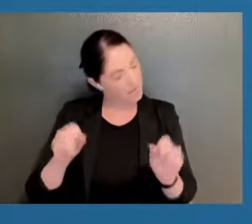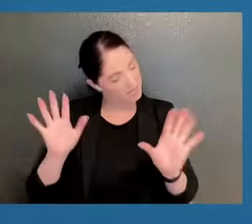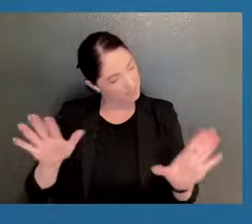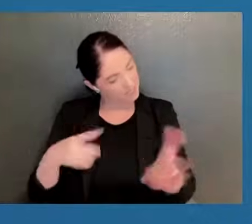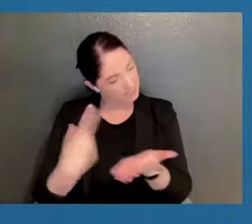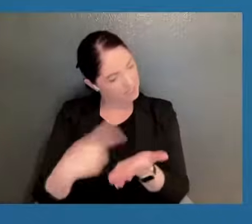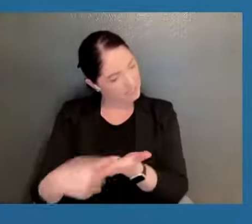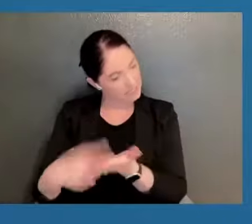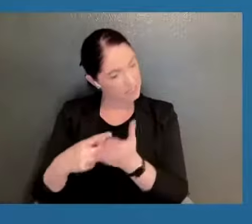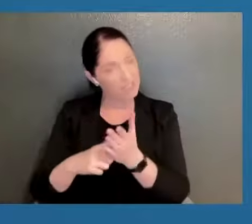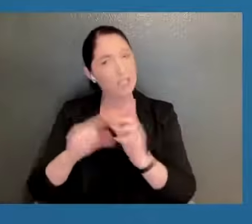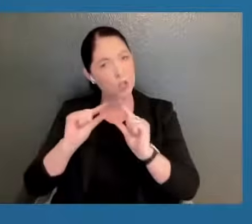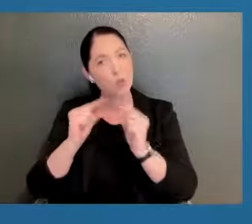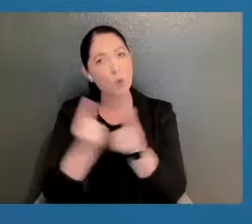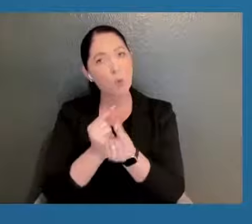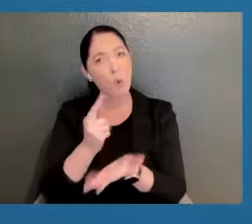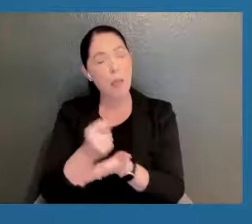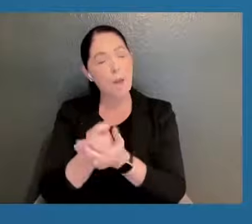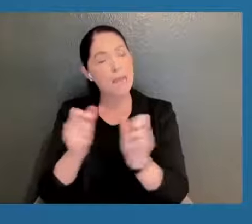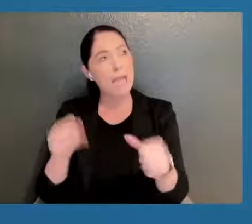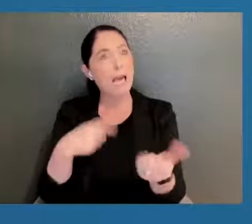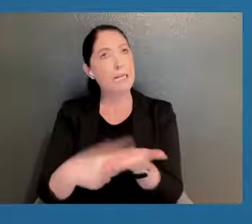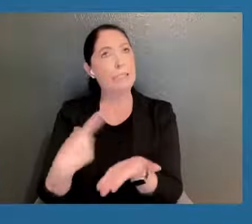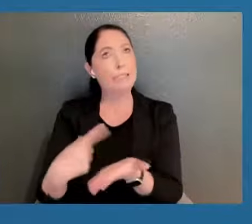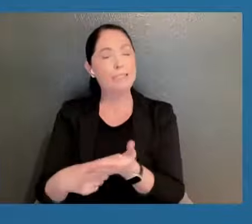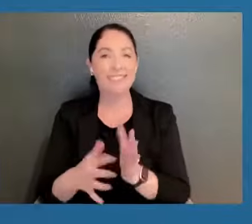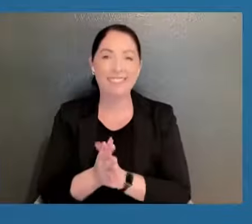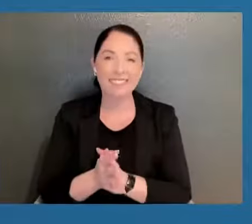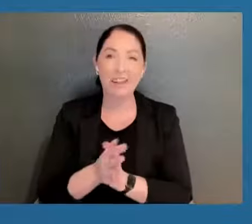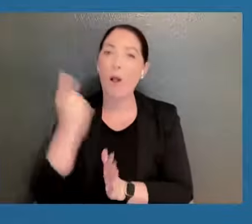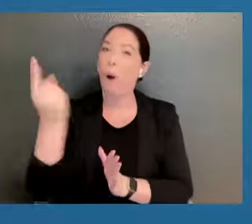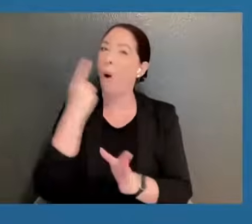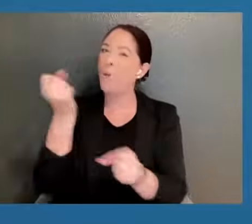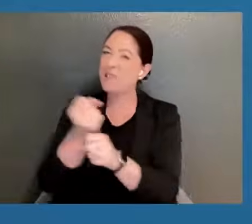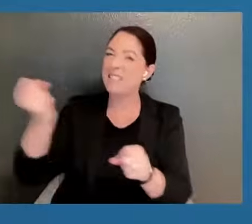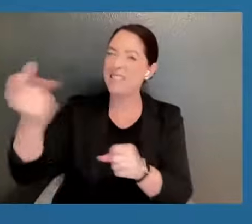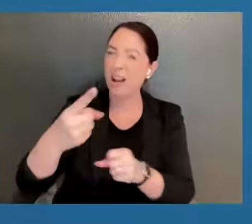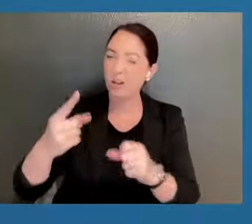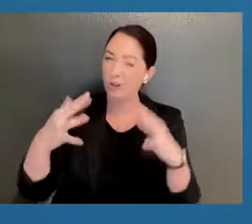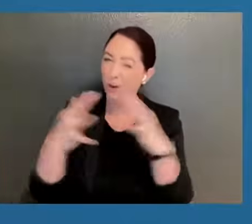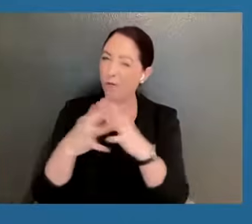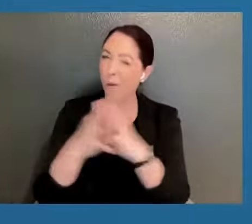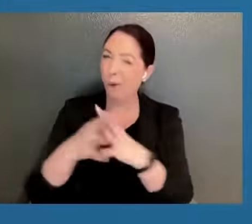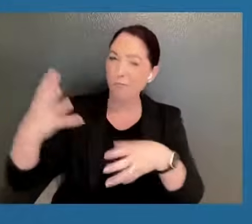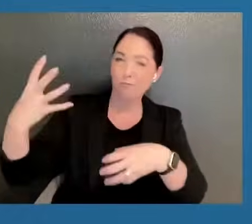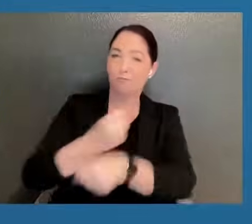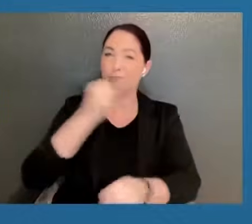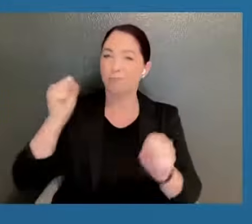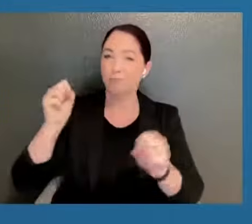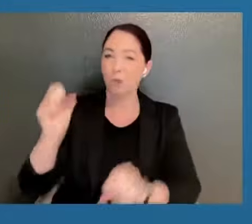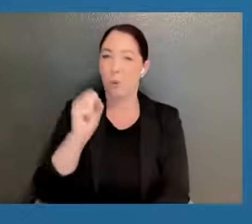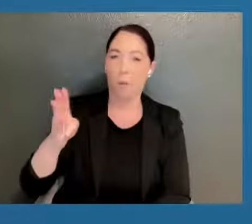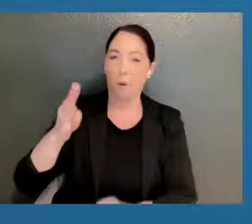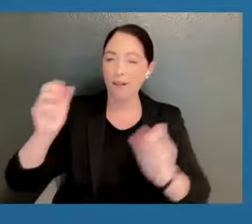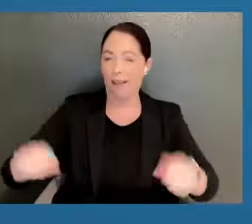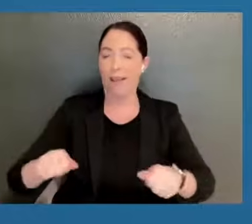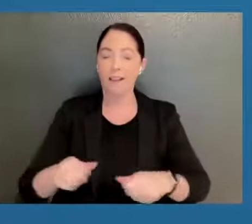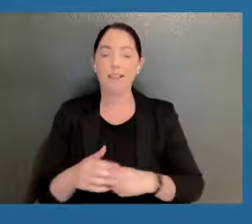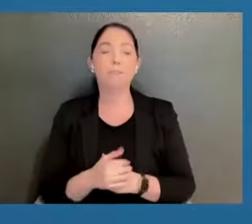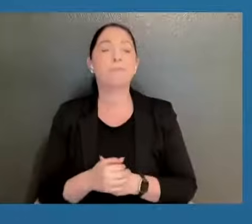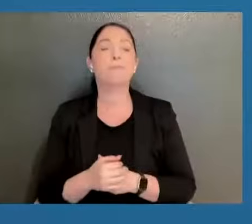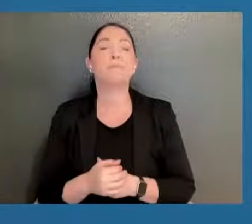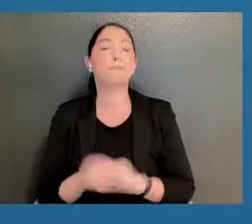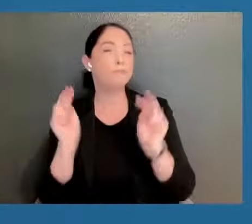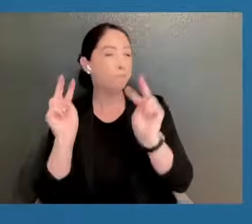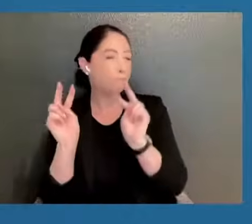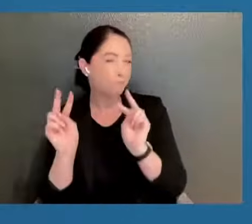therapy session, right? Because there's always next year, and next year is right around the corner. But I want to lift this